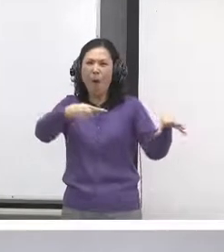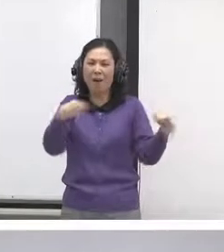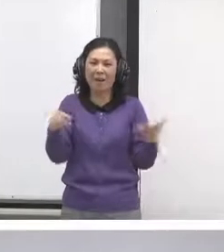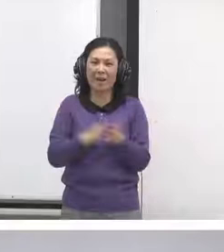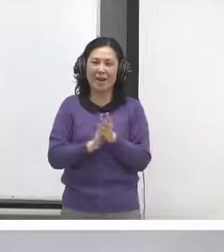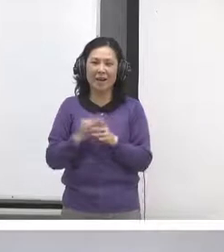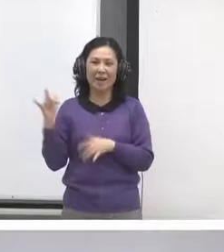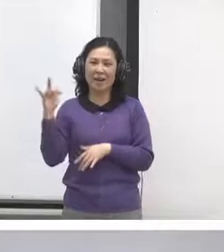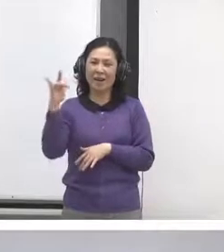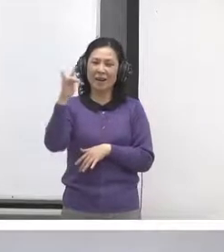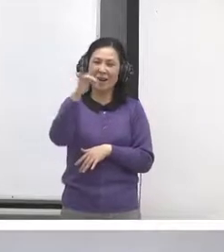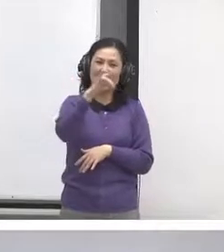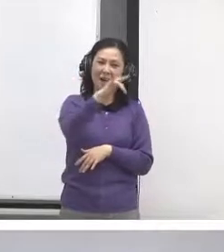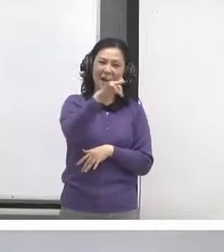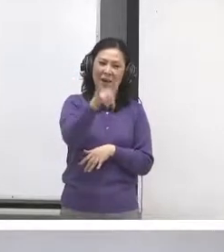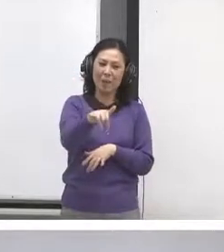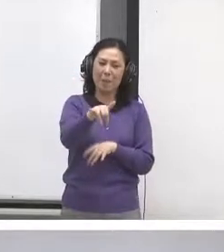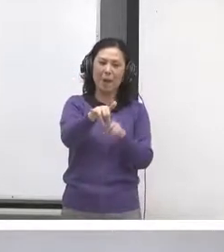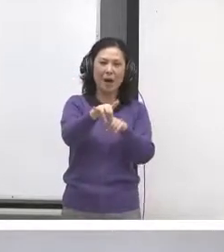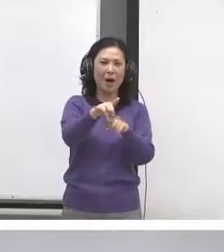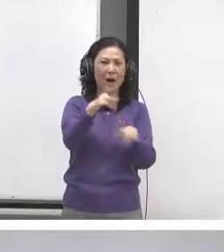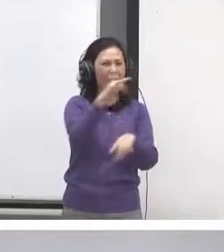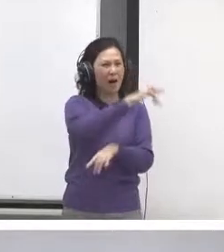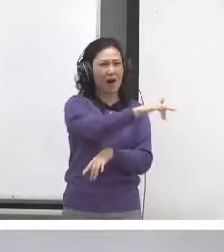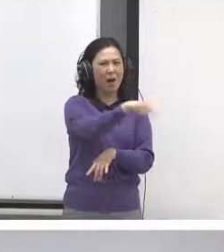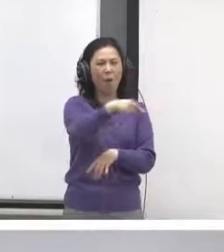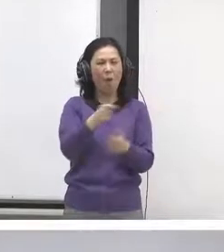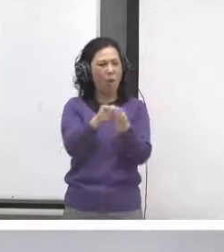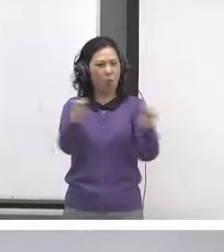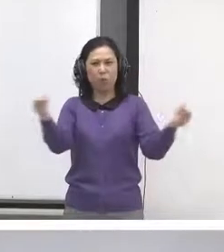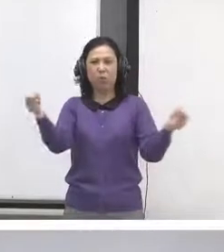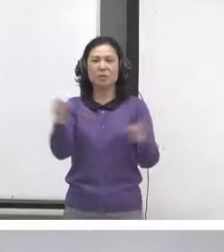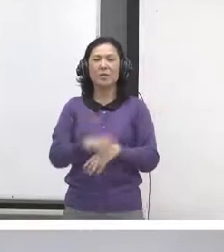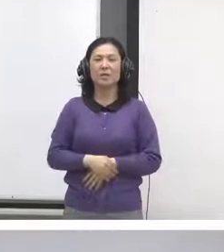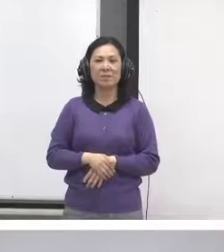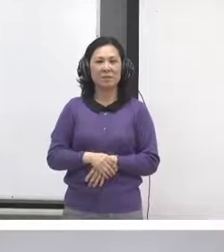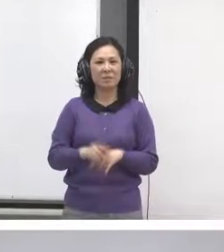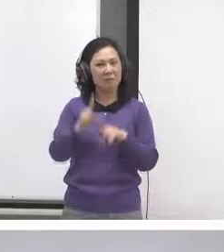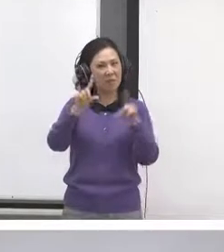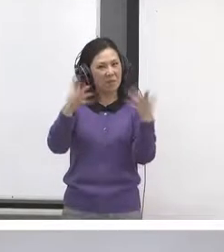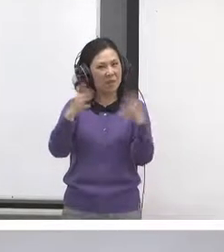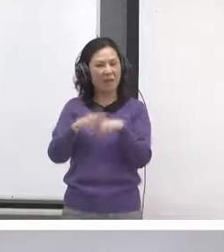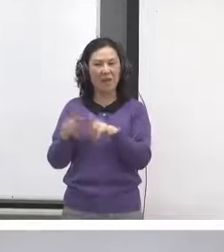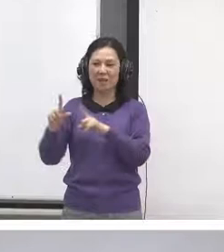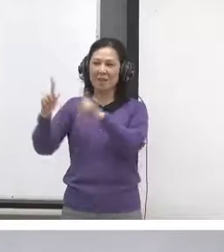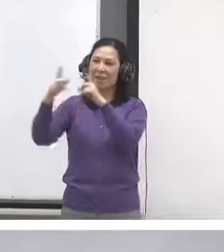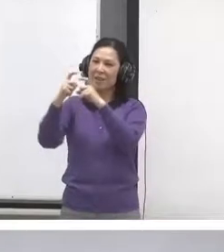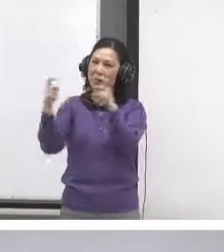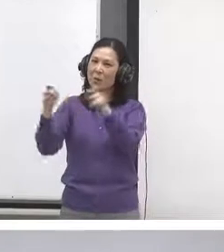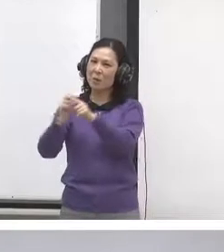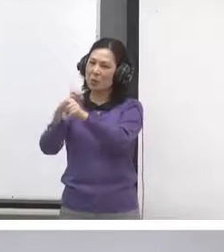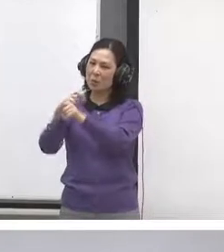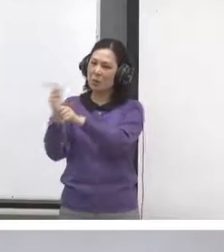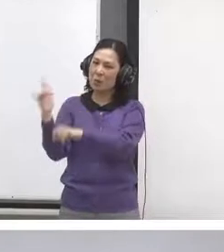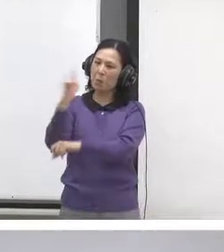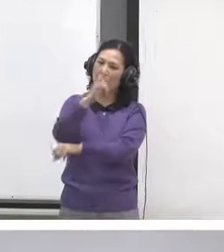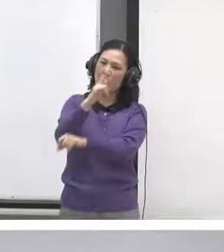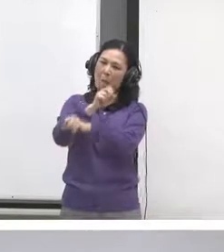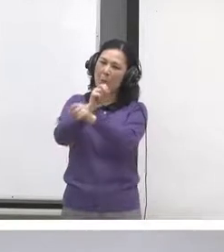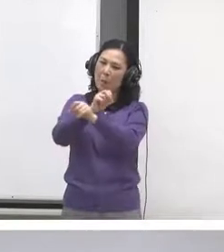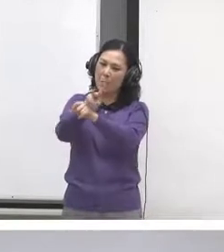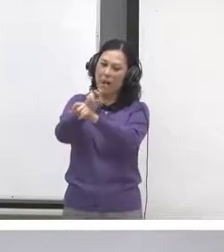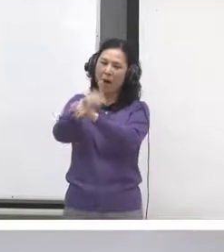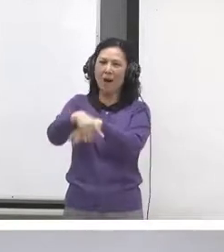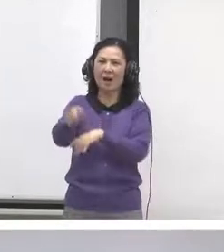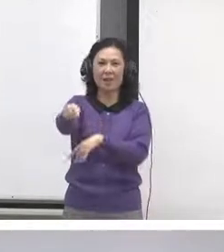3 hours to Naha from Tokyo and 2 hours from Seoul. But yeah, it's convenient for us because